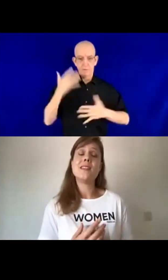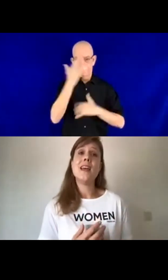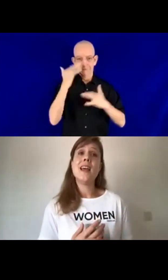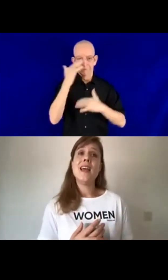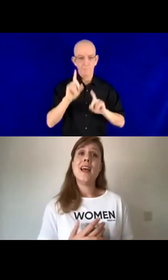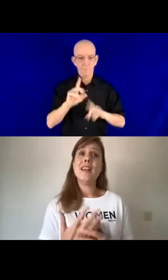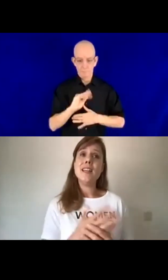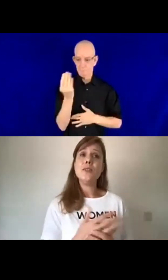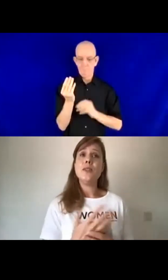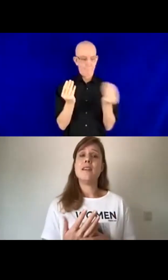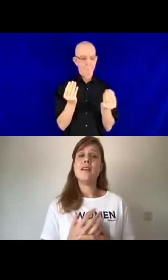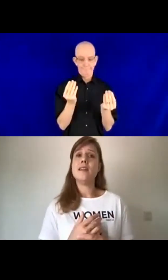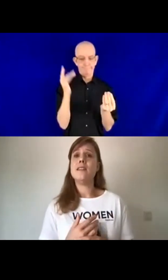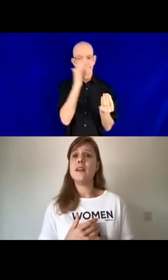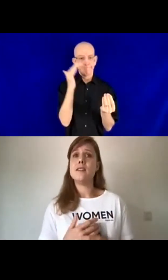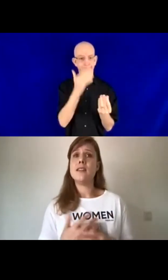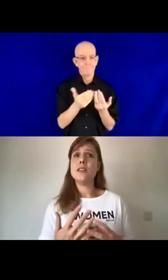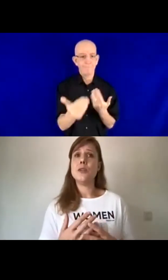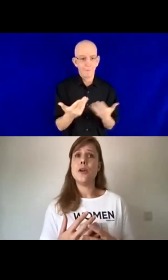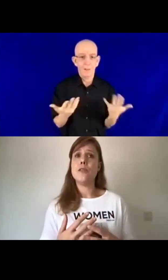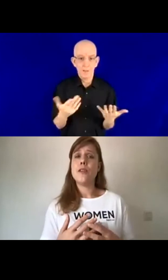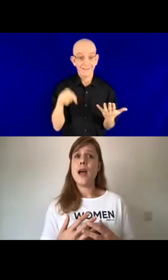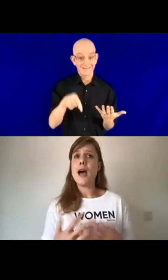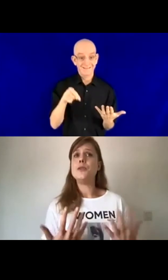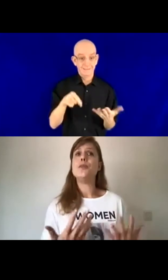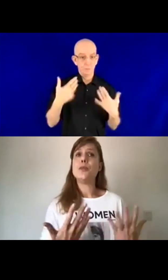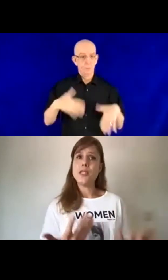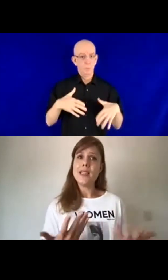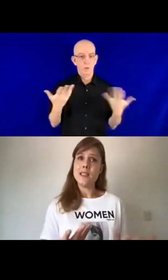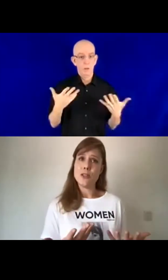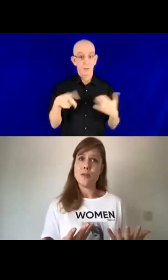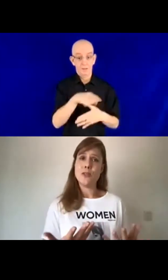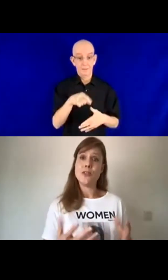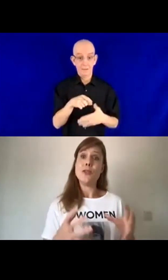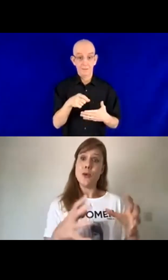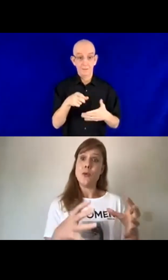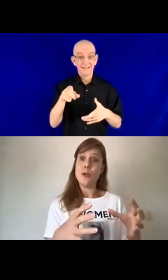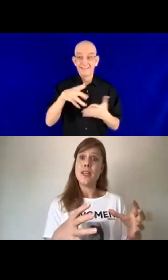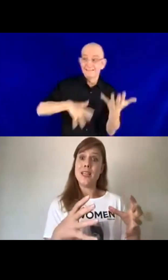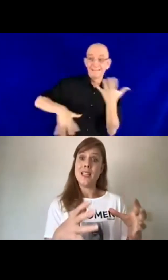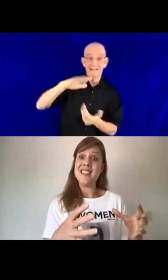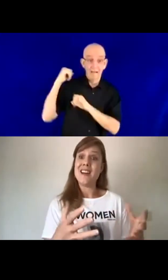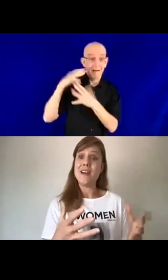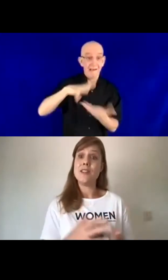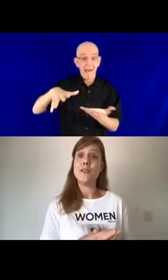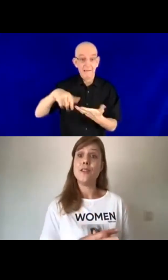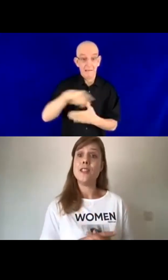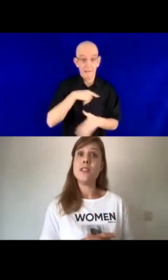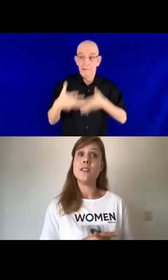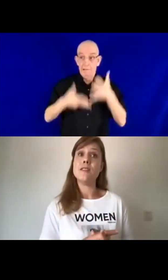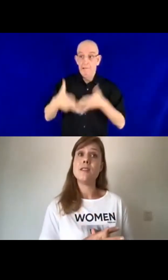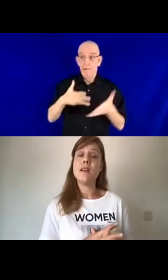crisis? And linked to that, I think there's the issue of how do you protect interpreters who are working in these kinds